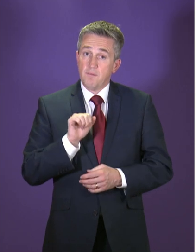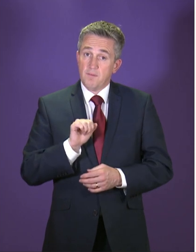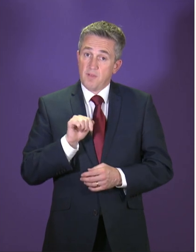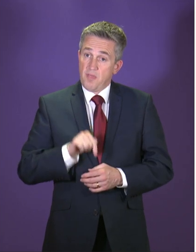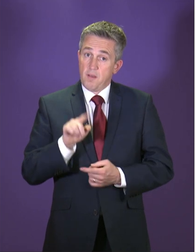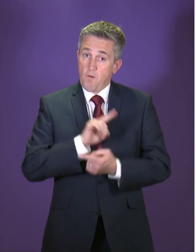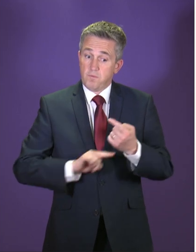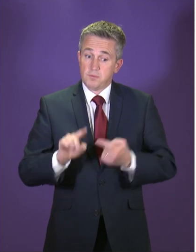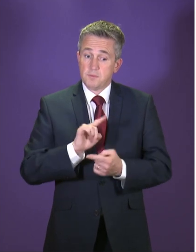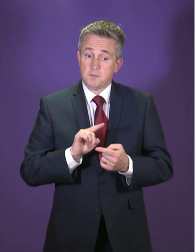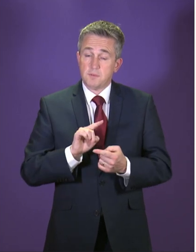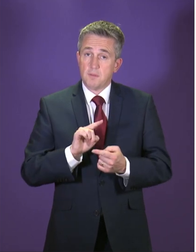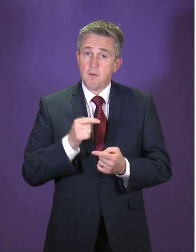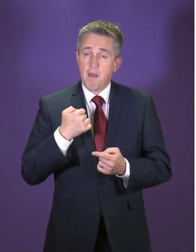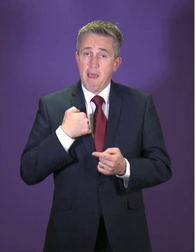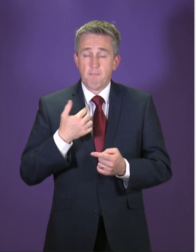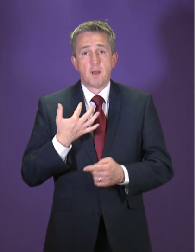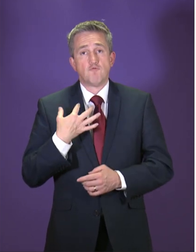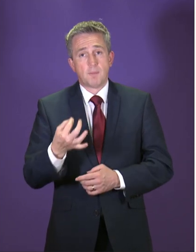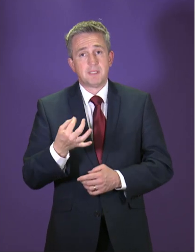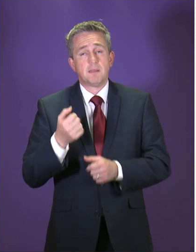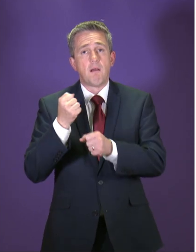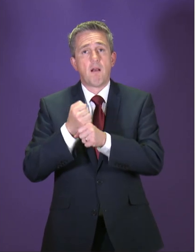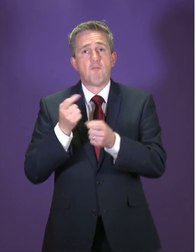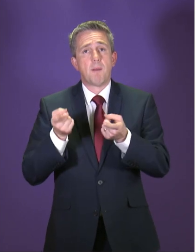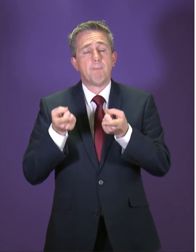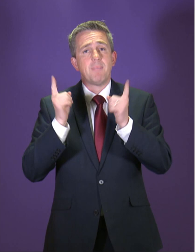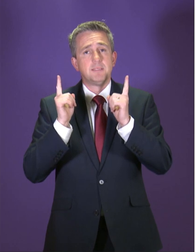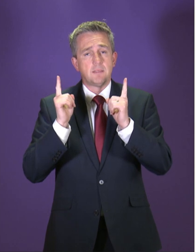conference, and I stand in on behalf of the Minister for